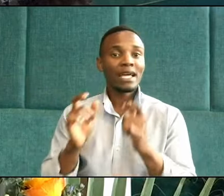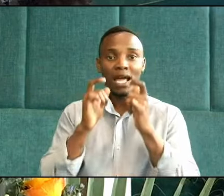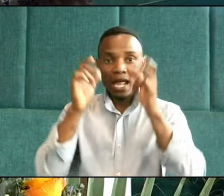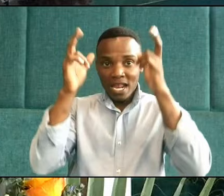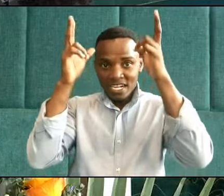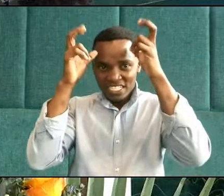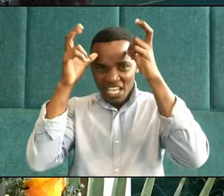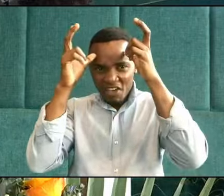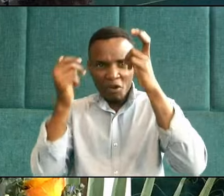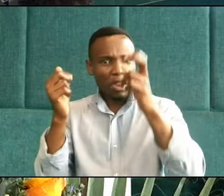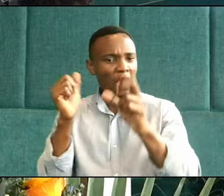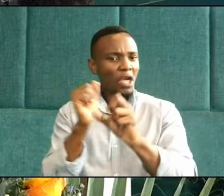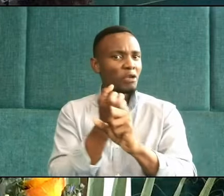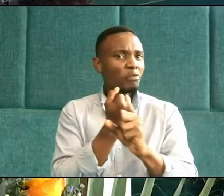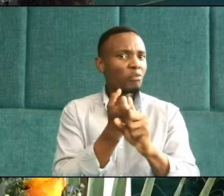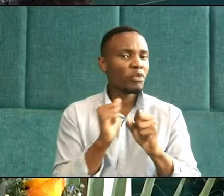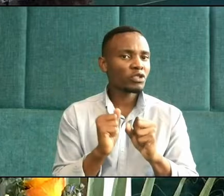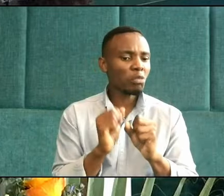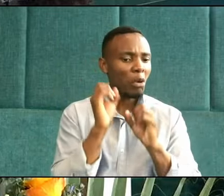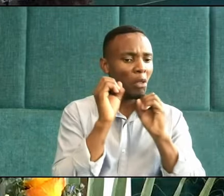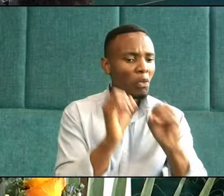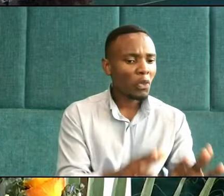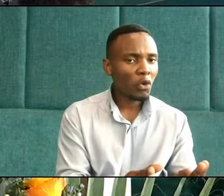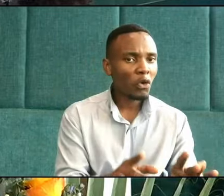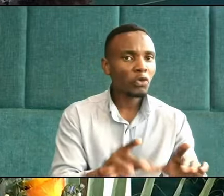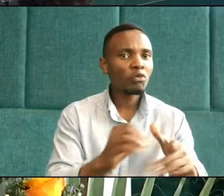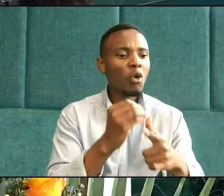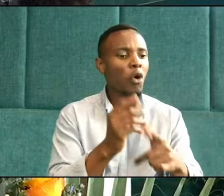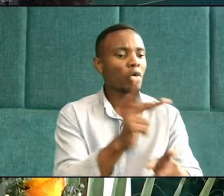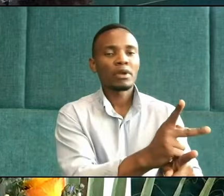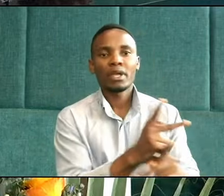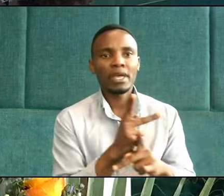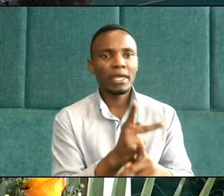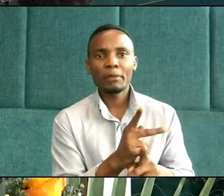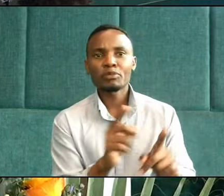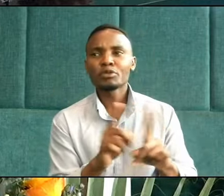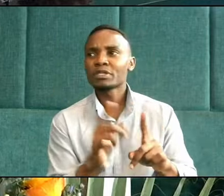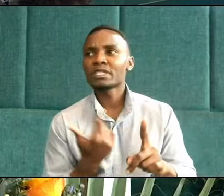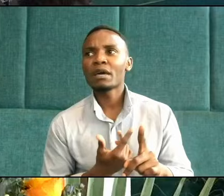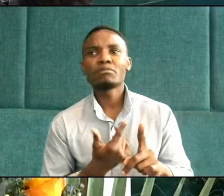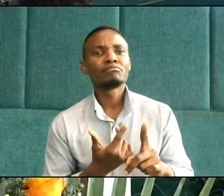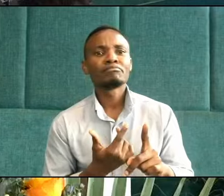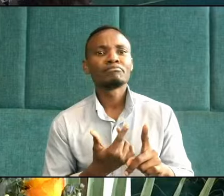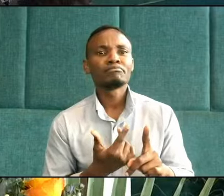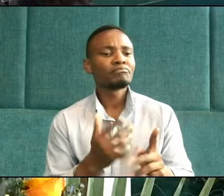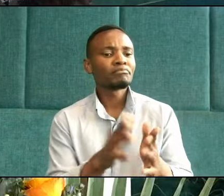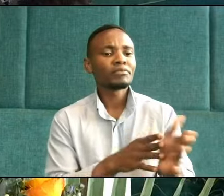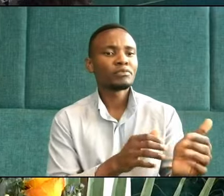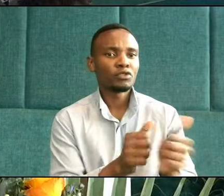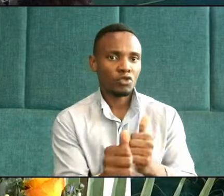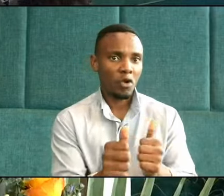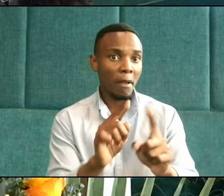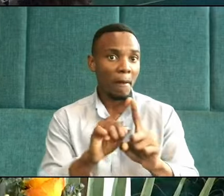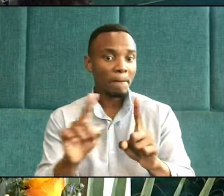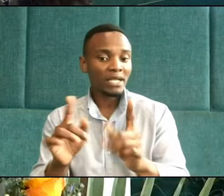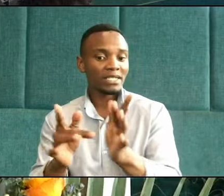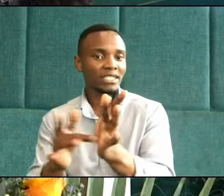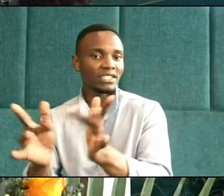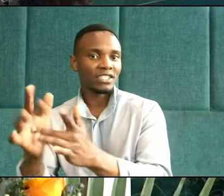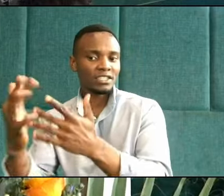put you, where the devil can lock you in, put whatever he wants to put in. The blood of Jesus